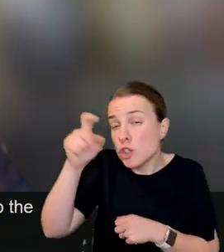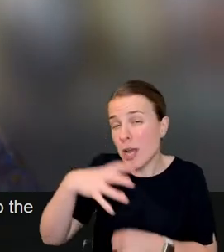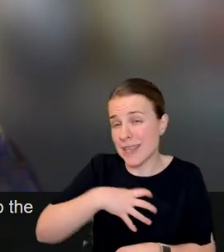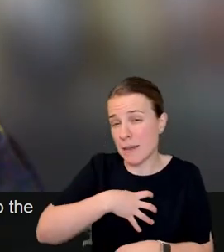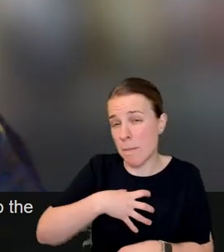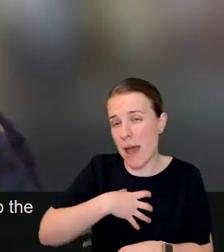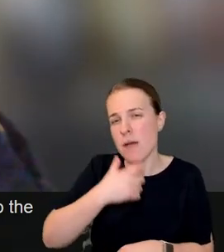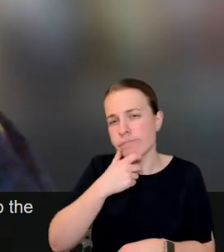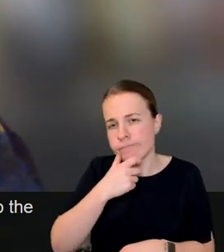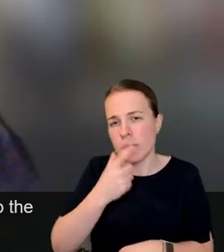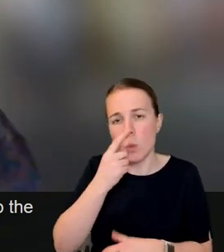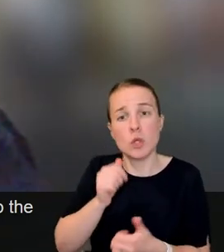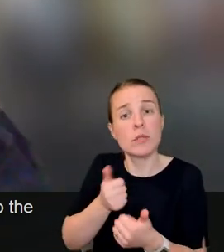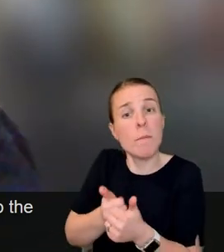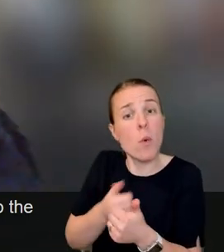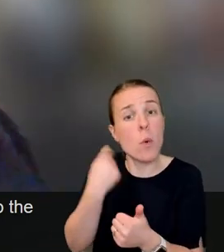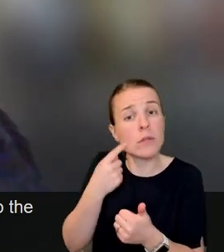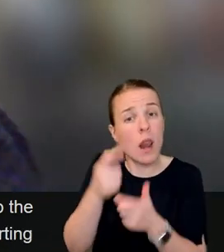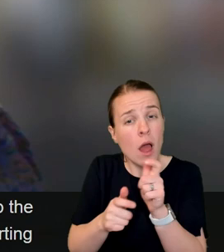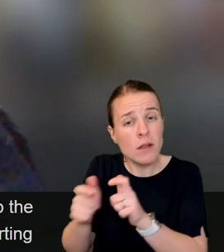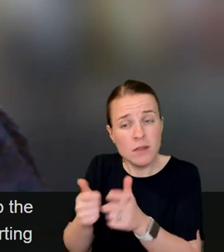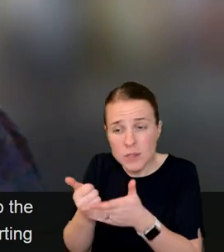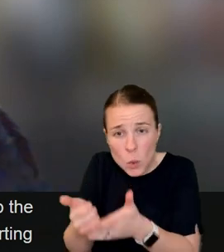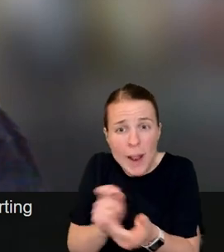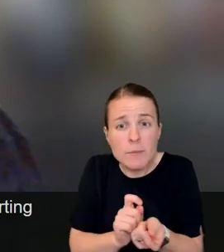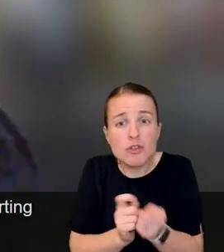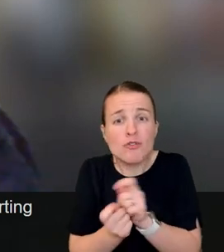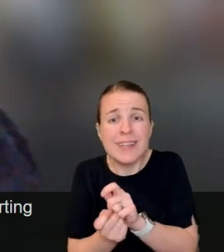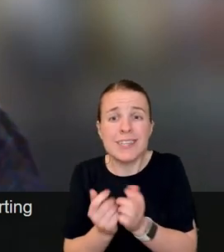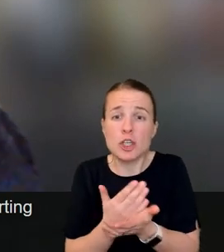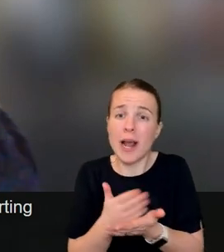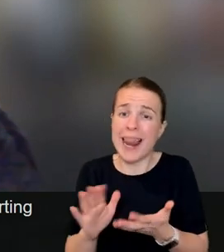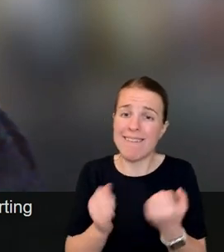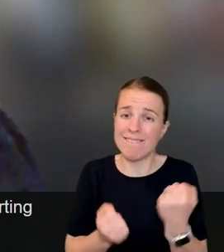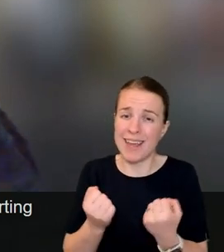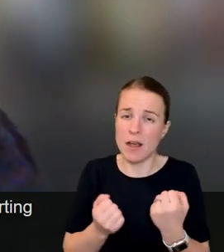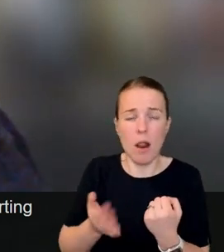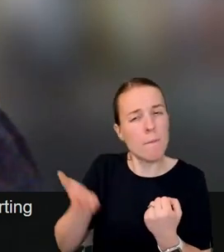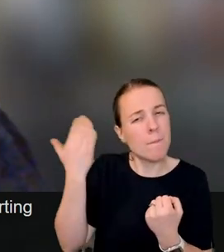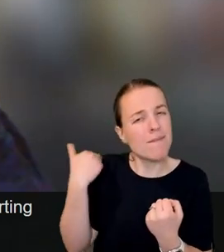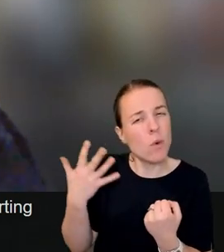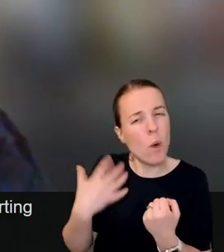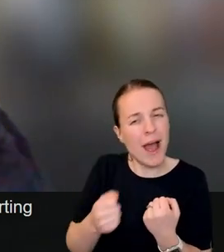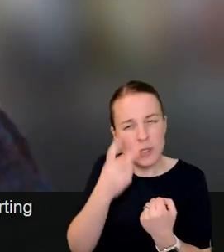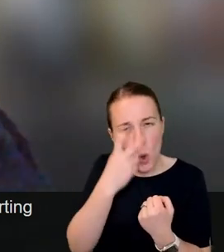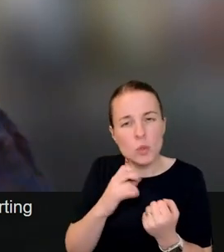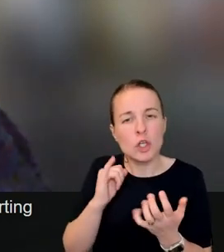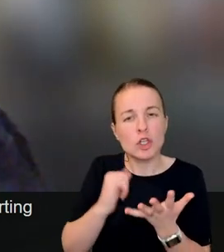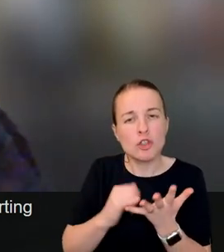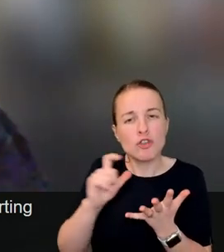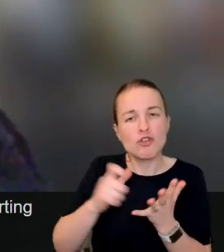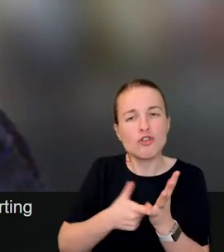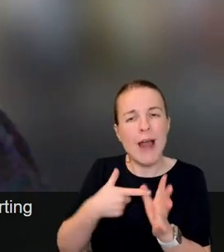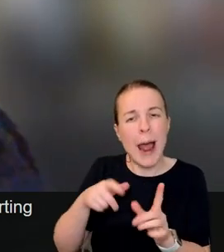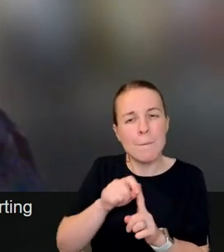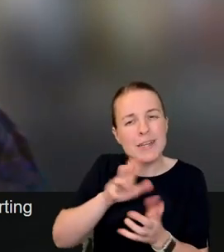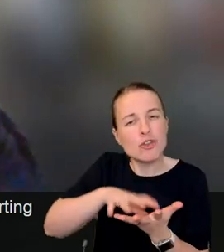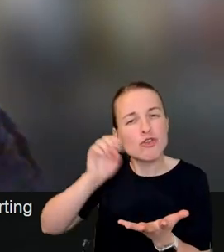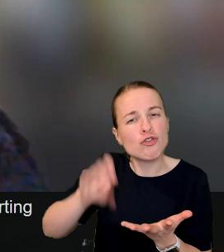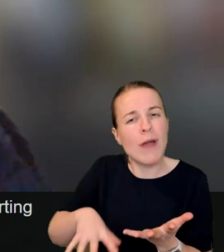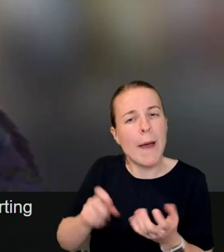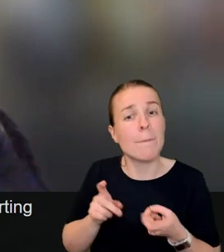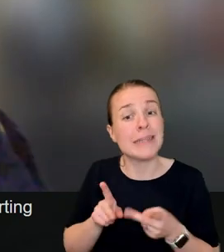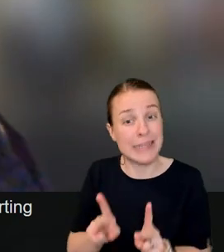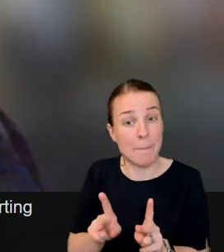transition to cleaner vehicles. There were scrappage schemes that were in place up until towards the end of last year, but they've ceased to be funded